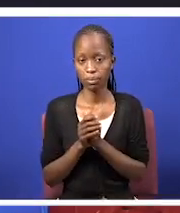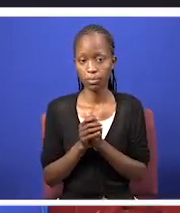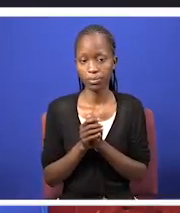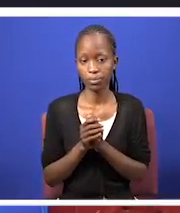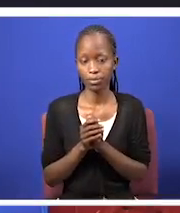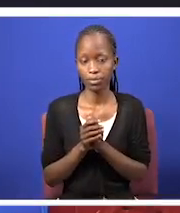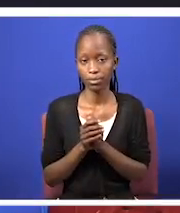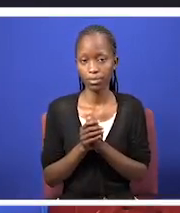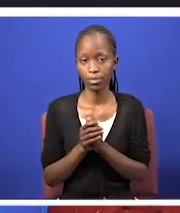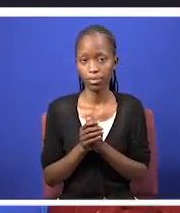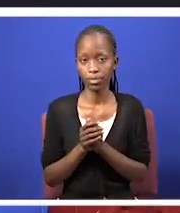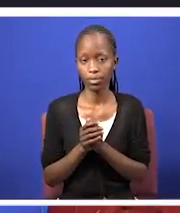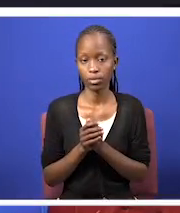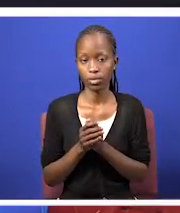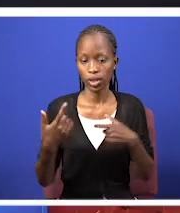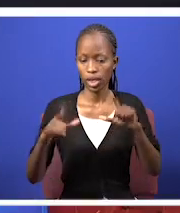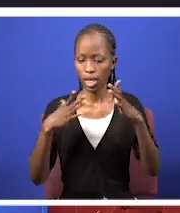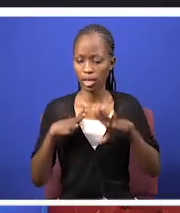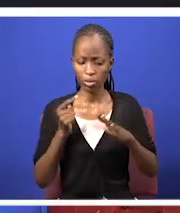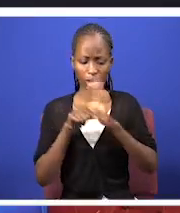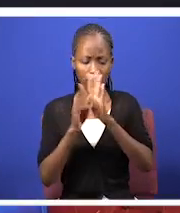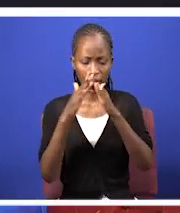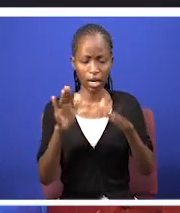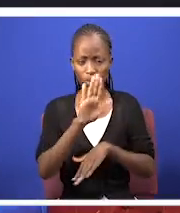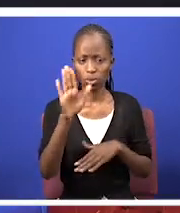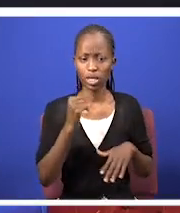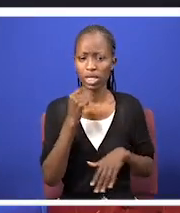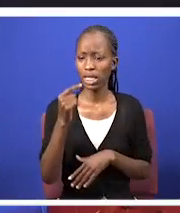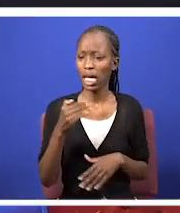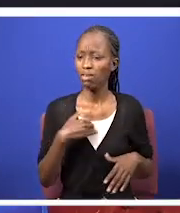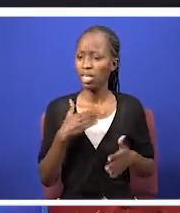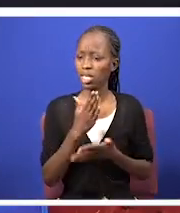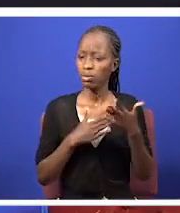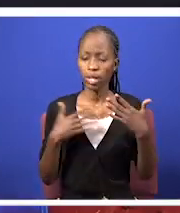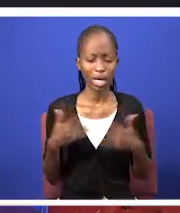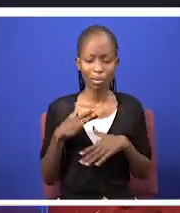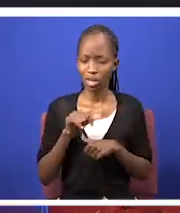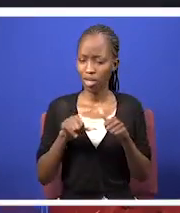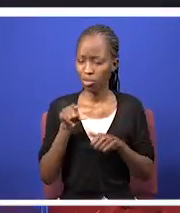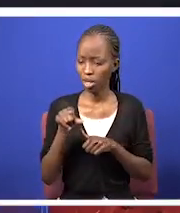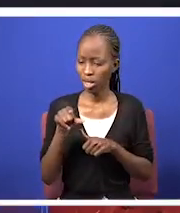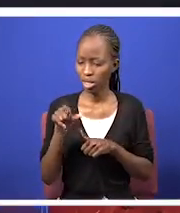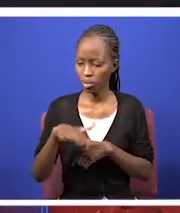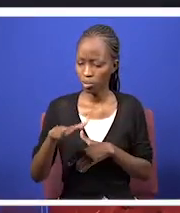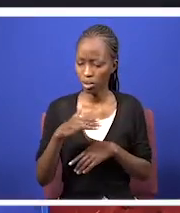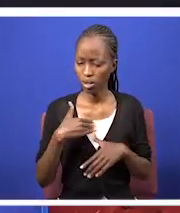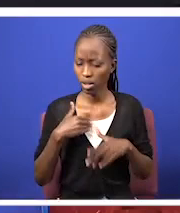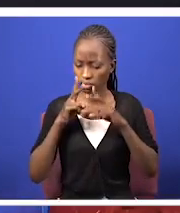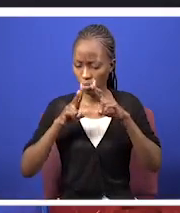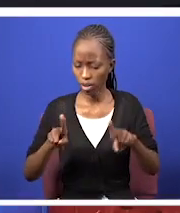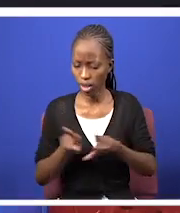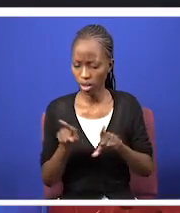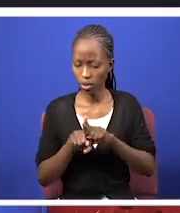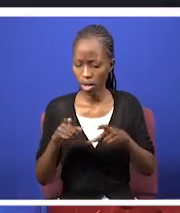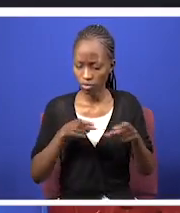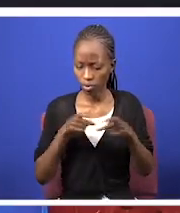the kingdom of God to be established. Let people walk into your house and say, there's something amazing about this place. There's a peace here.